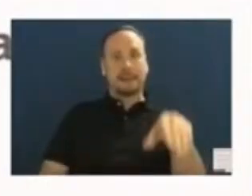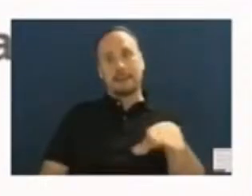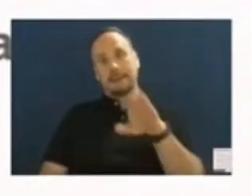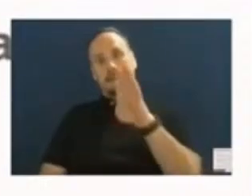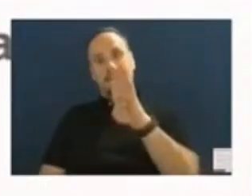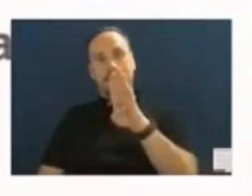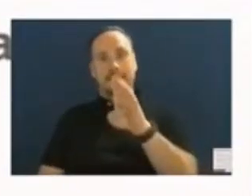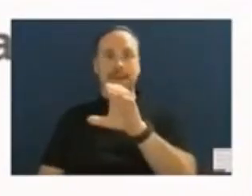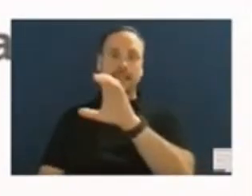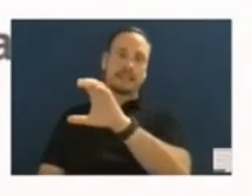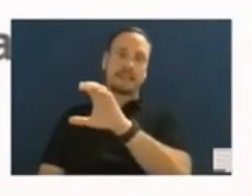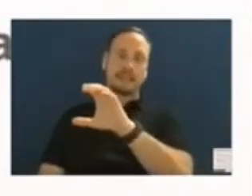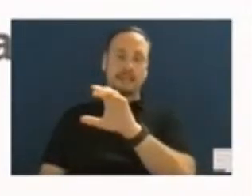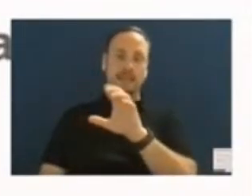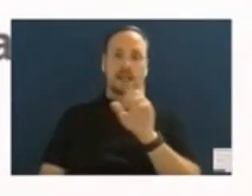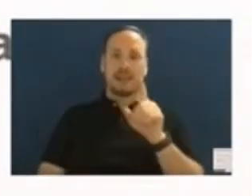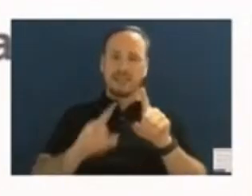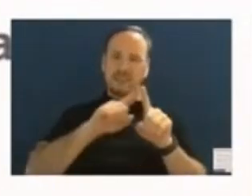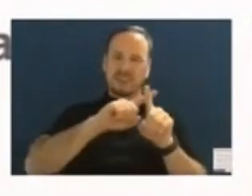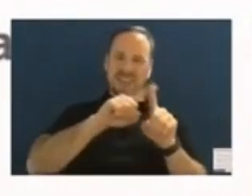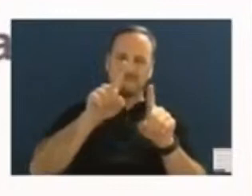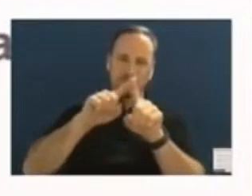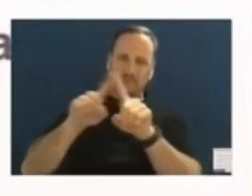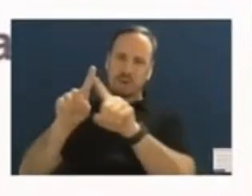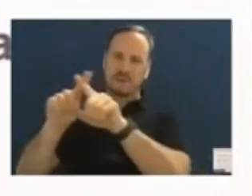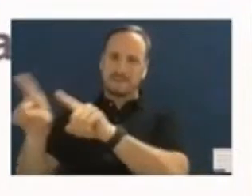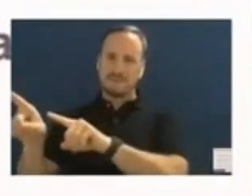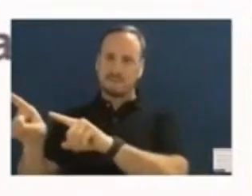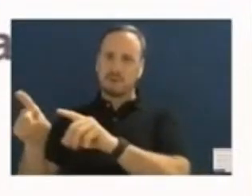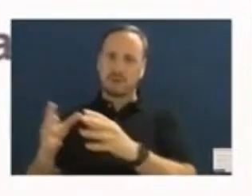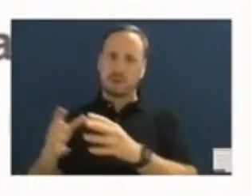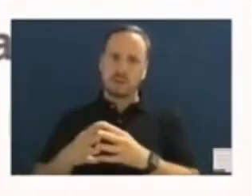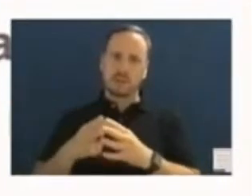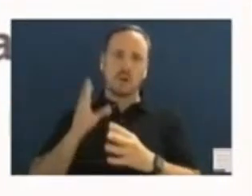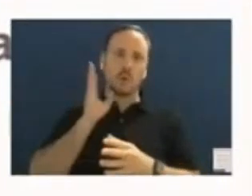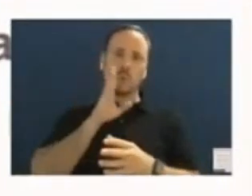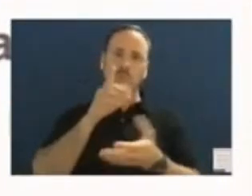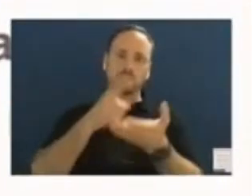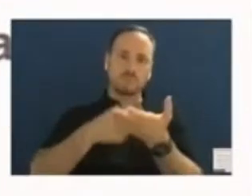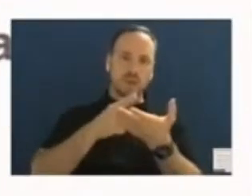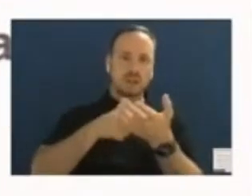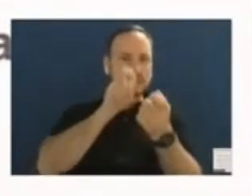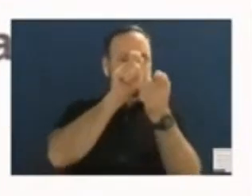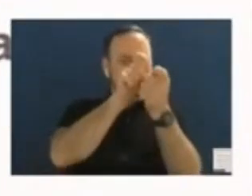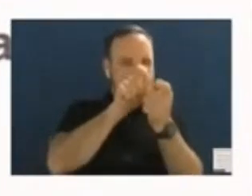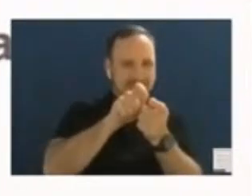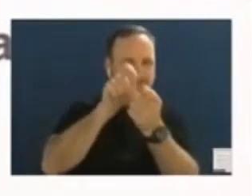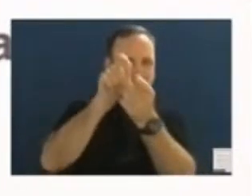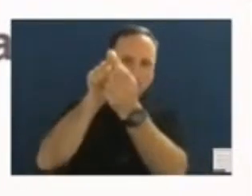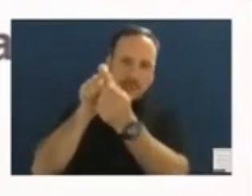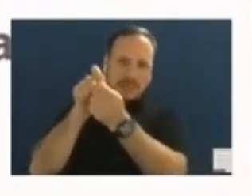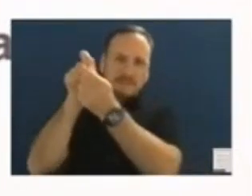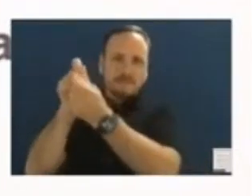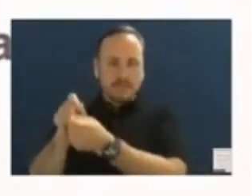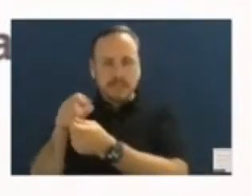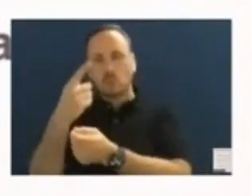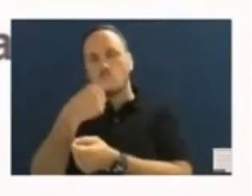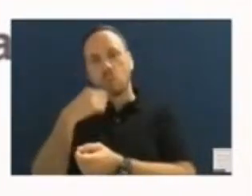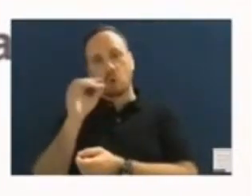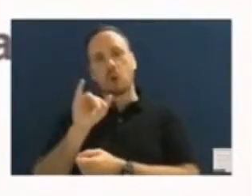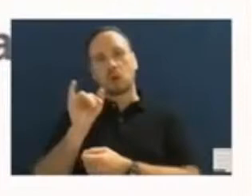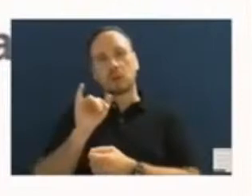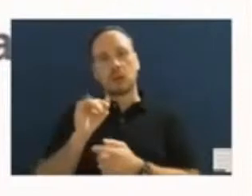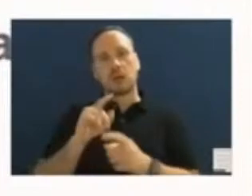Plan C. It will be different, and we'll talk a little bit more about specifically what that can look like across our schools. But I appreciate just your framing